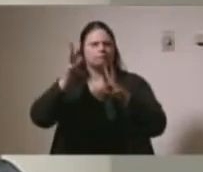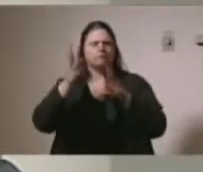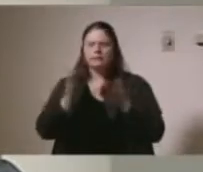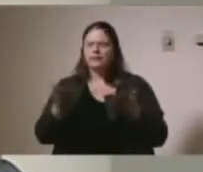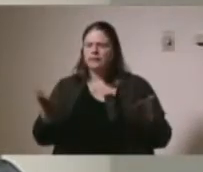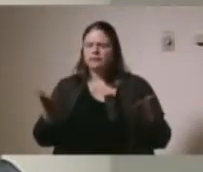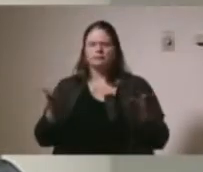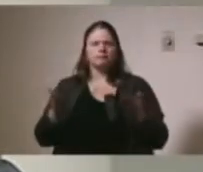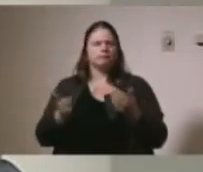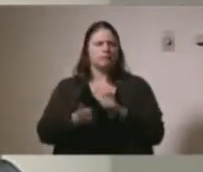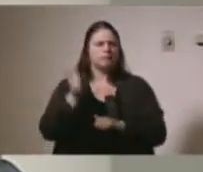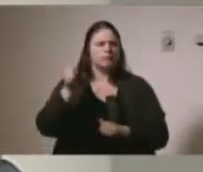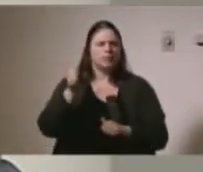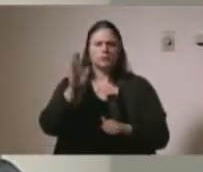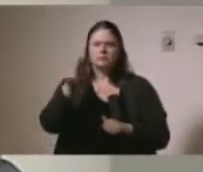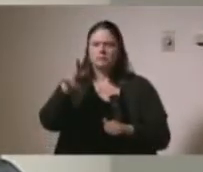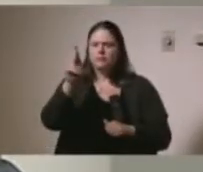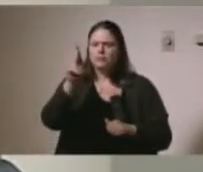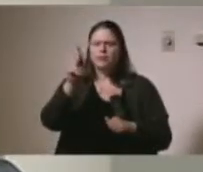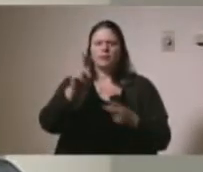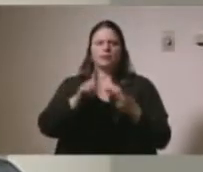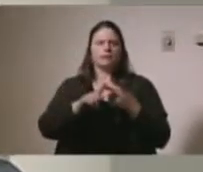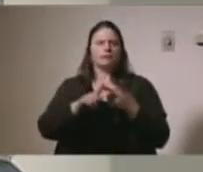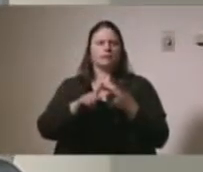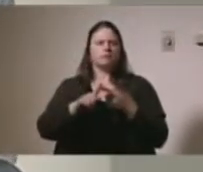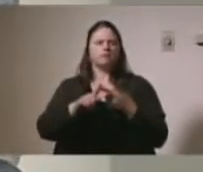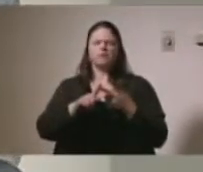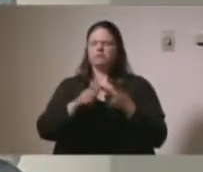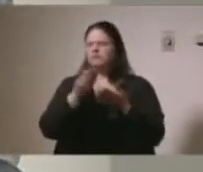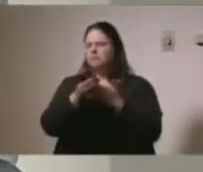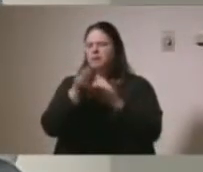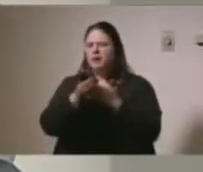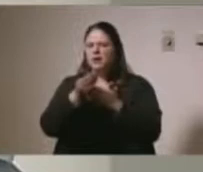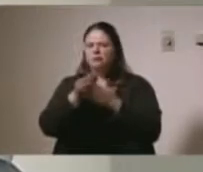of a banking, financial nature,